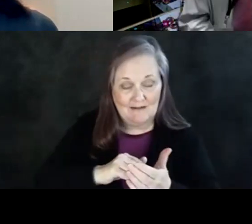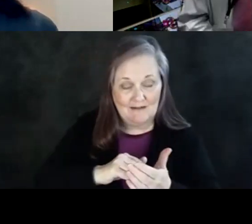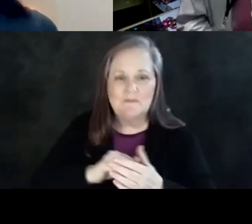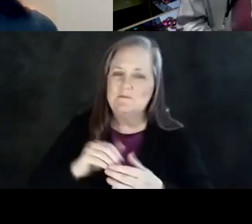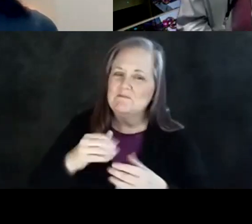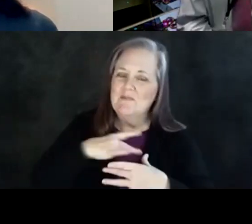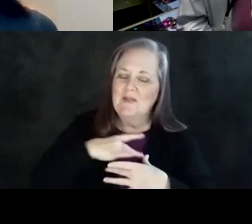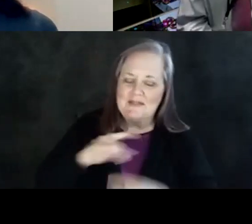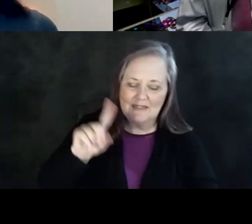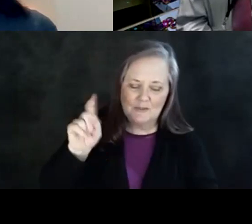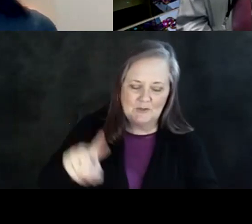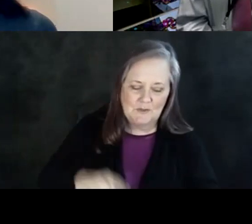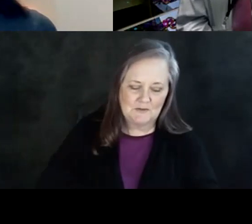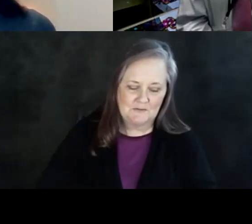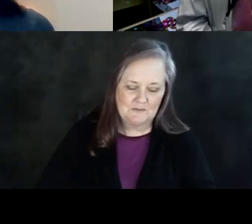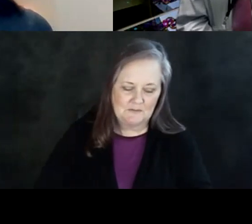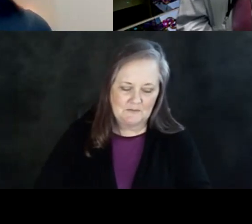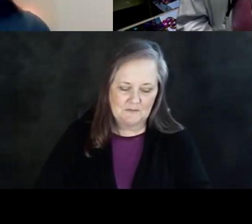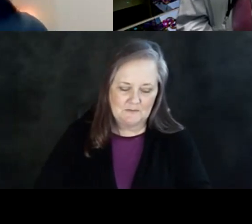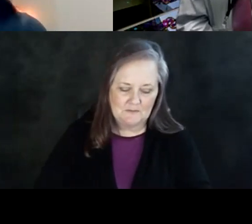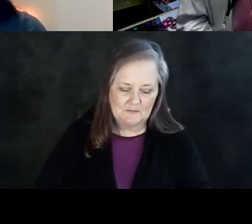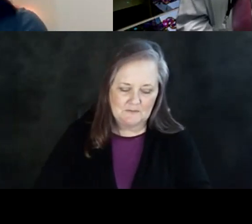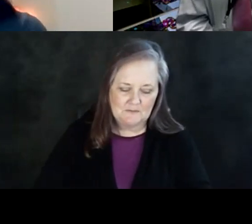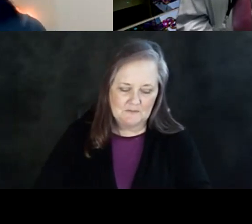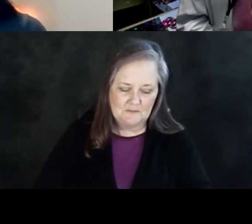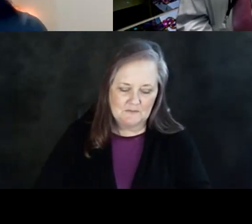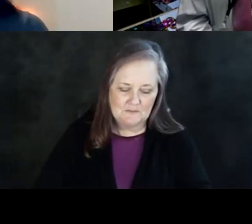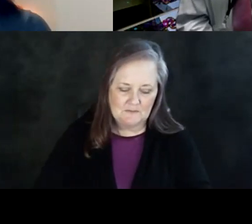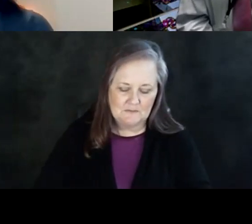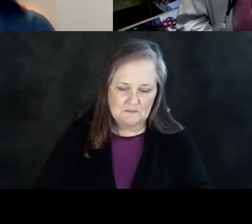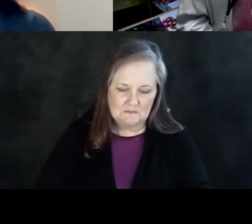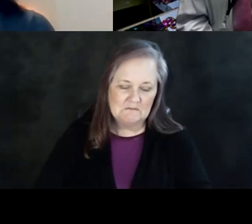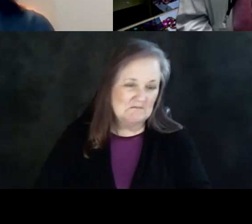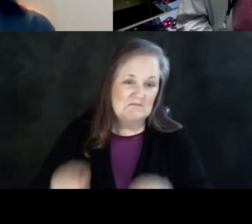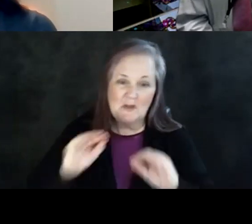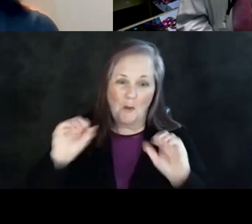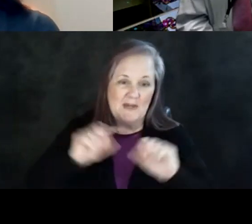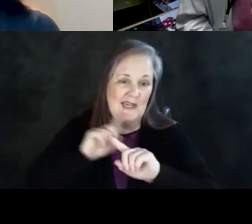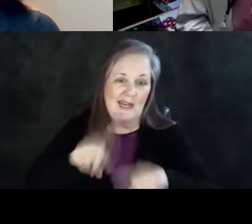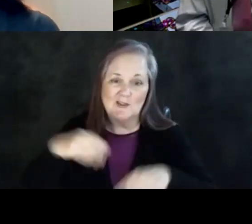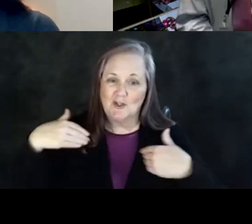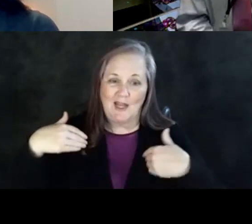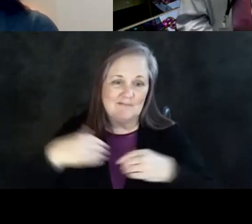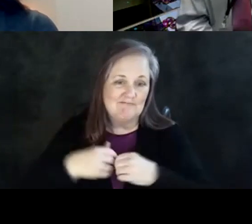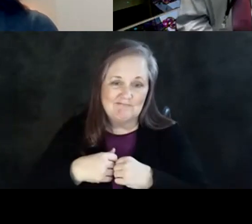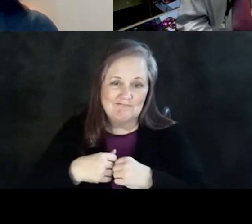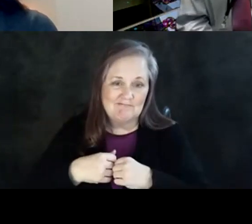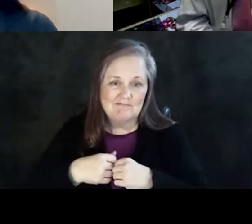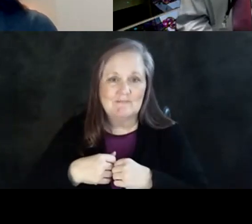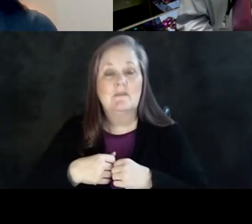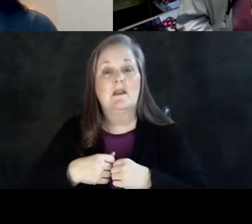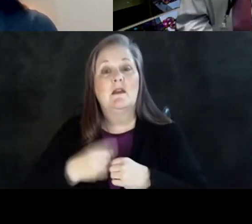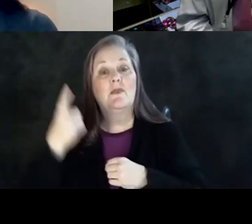That's an interesting question that no one can answer quite yet. There's actually a